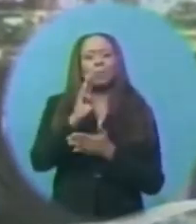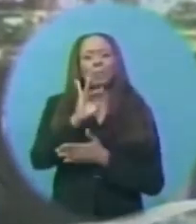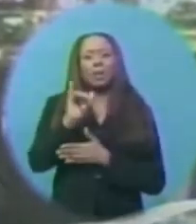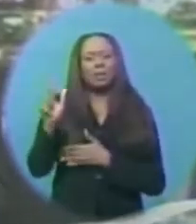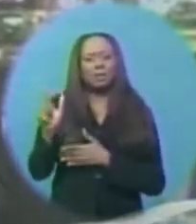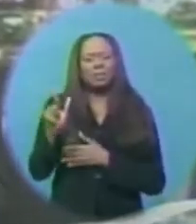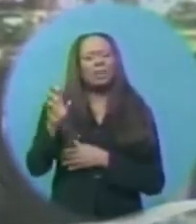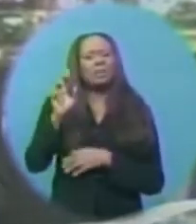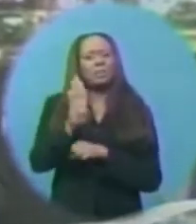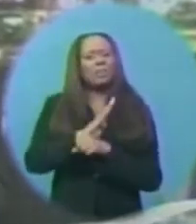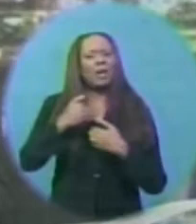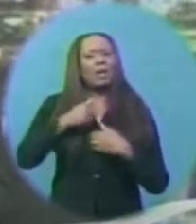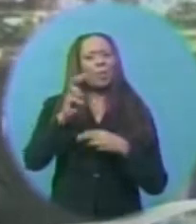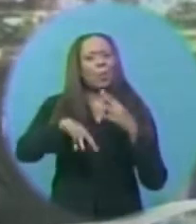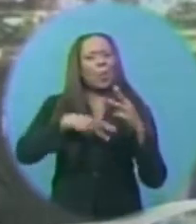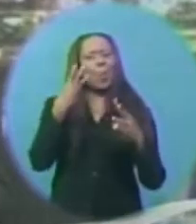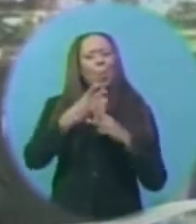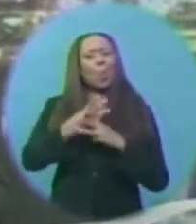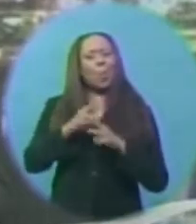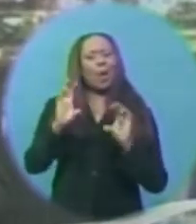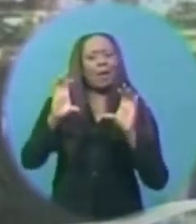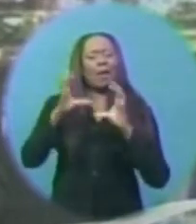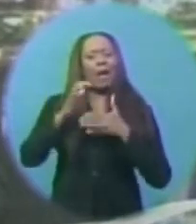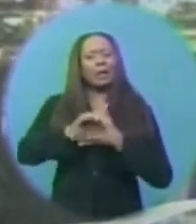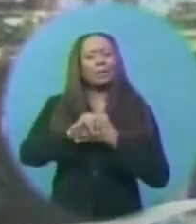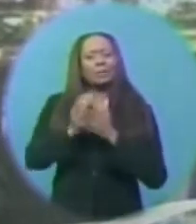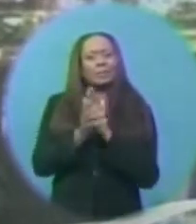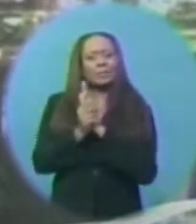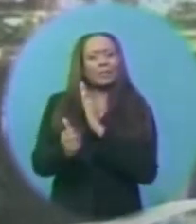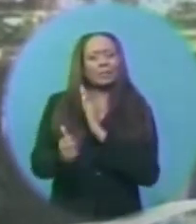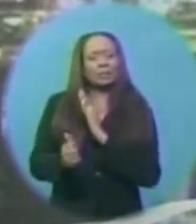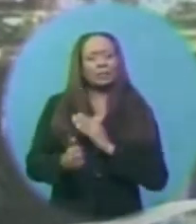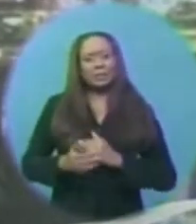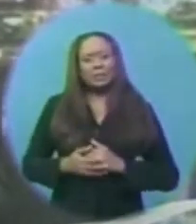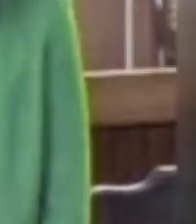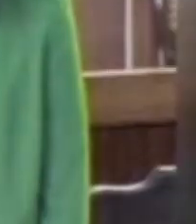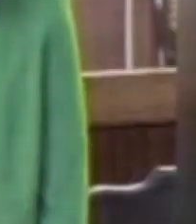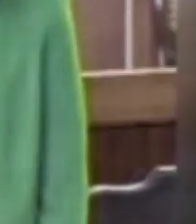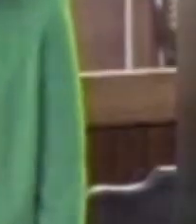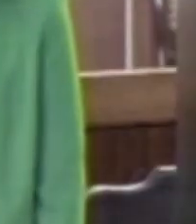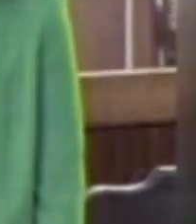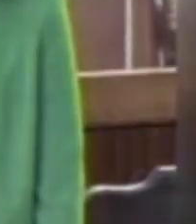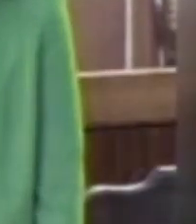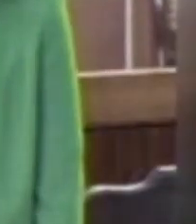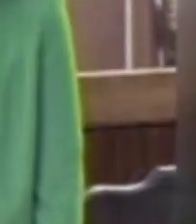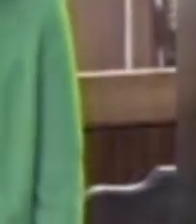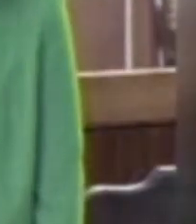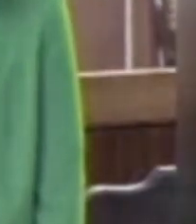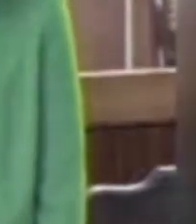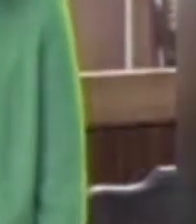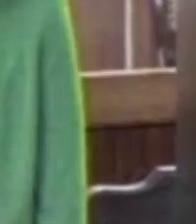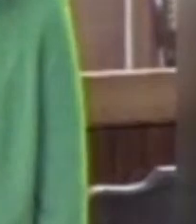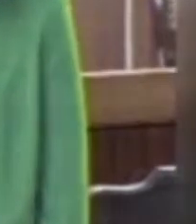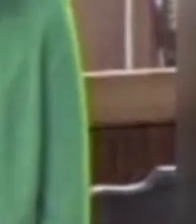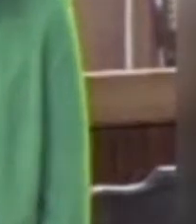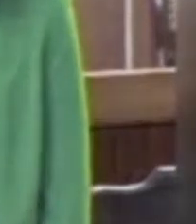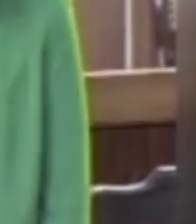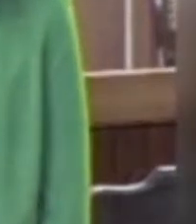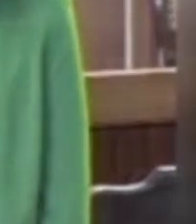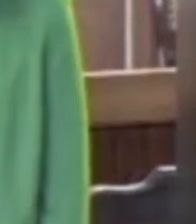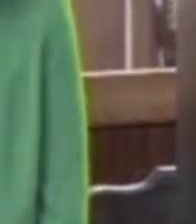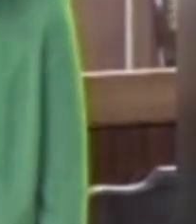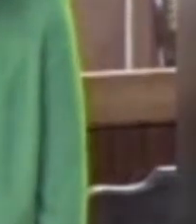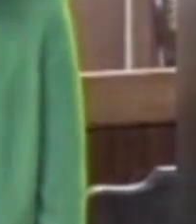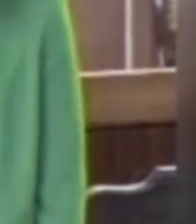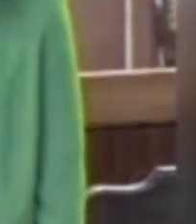has and continues to produce world-class talent. We have truly managed to produce international musicians,